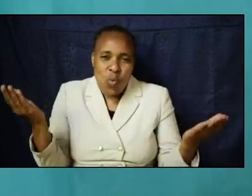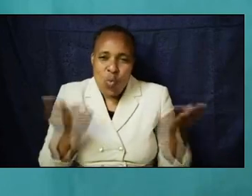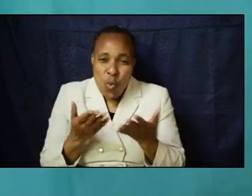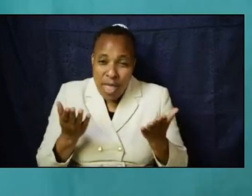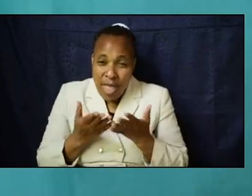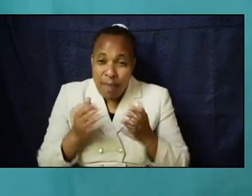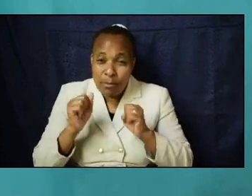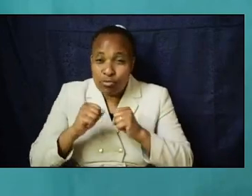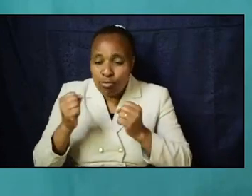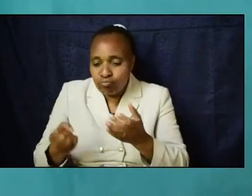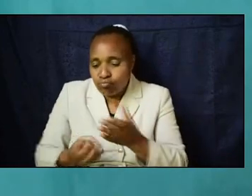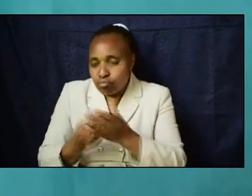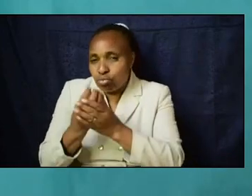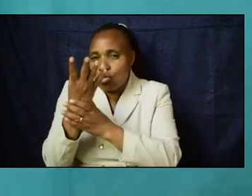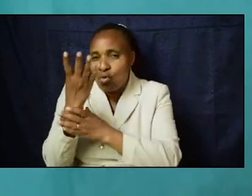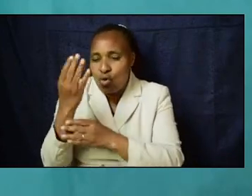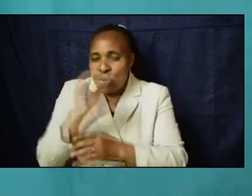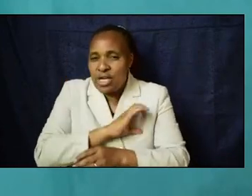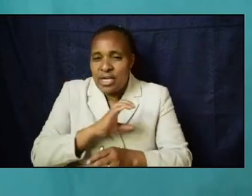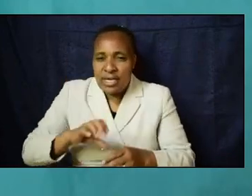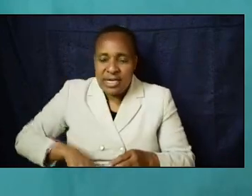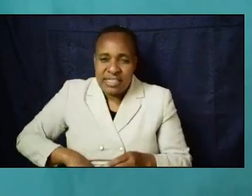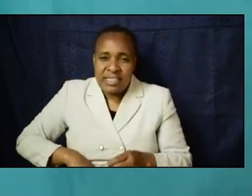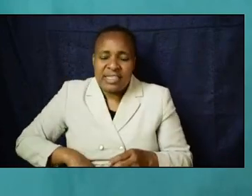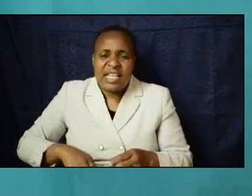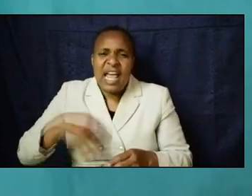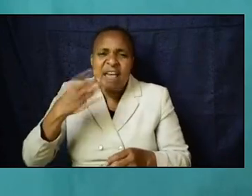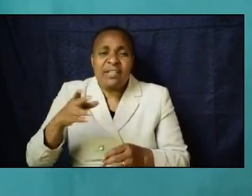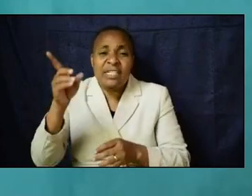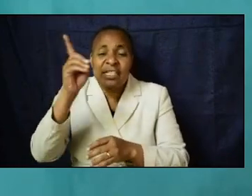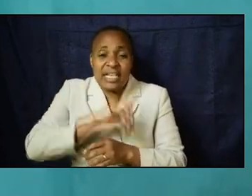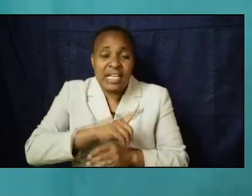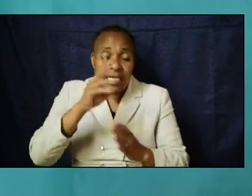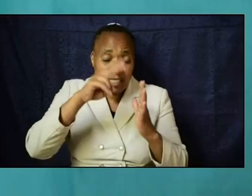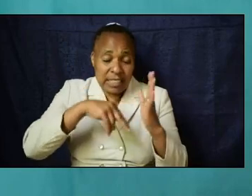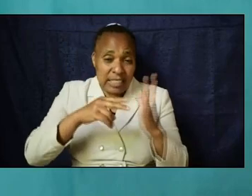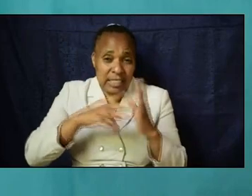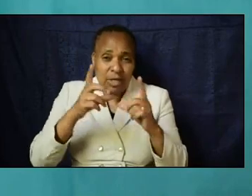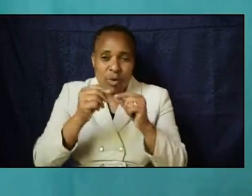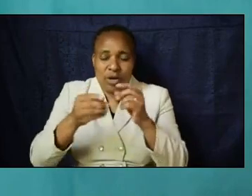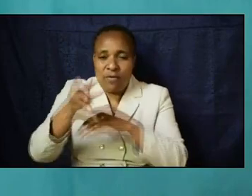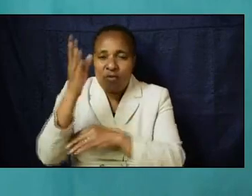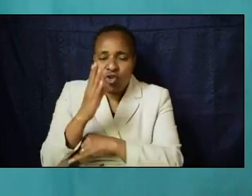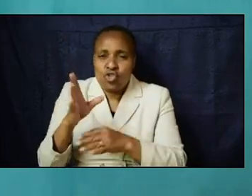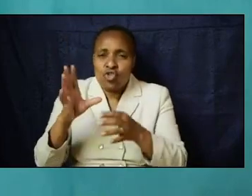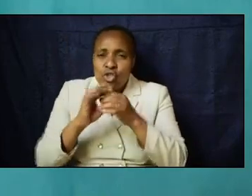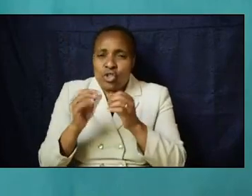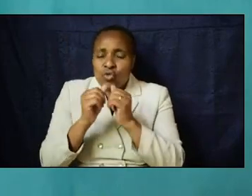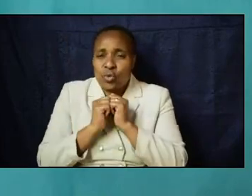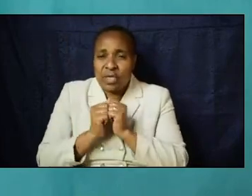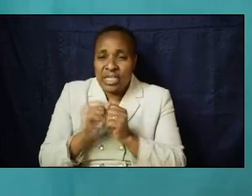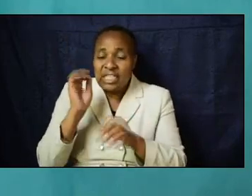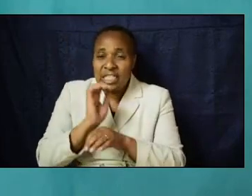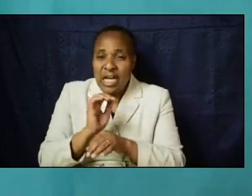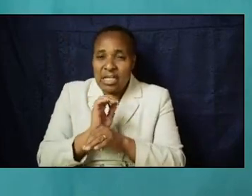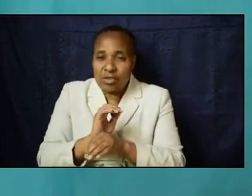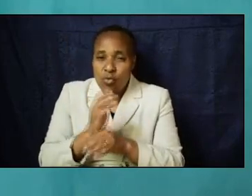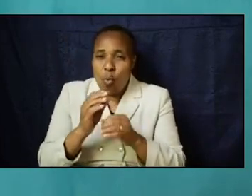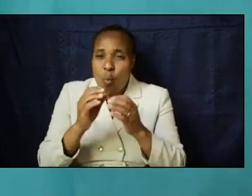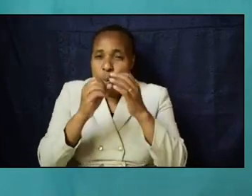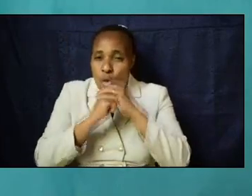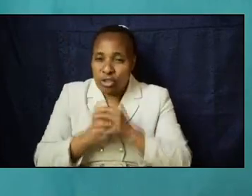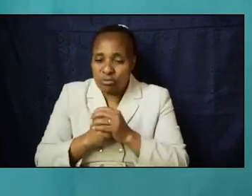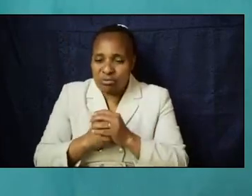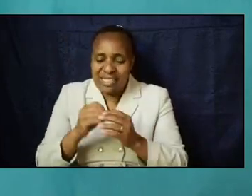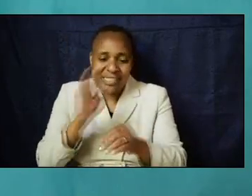can actually grow in Christ. By daily reading the Word of God, joining together in church worship, singing